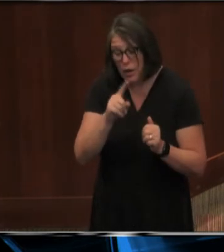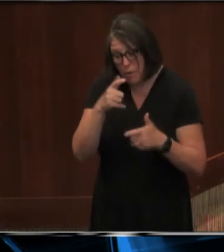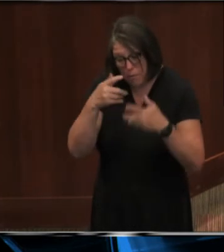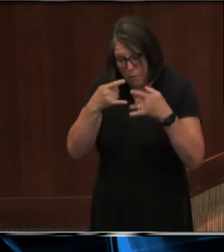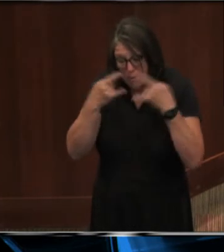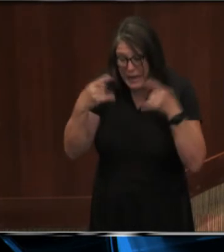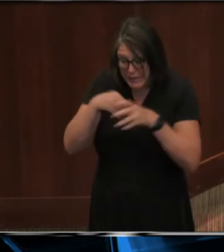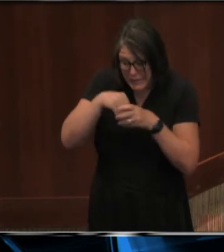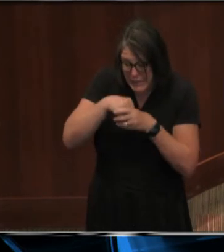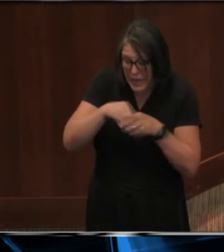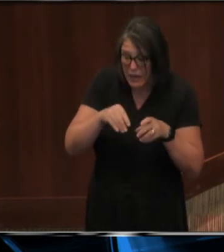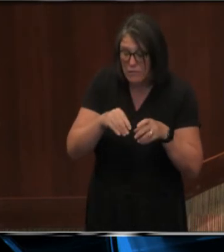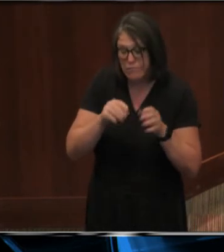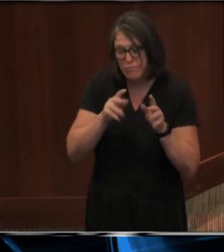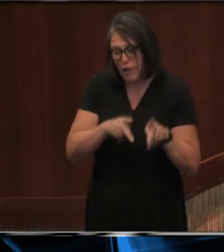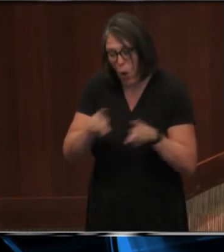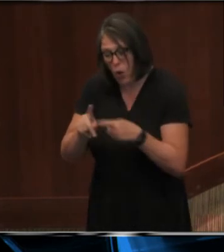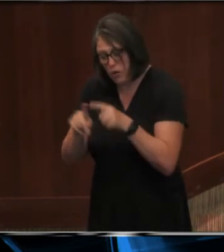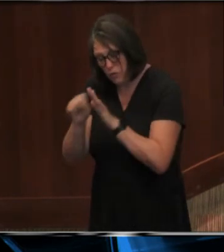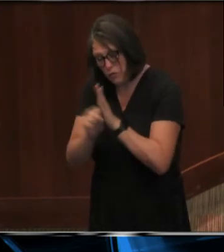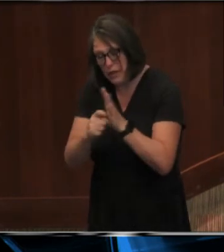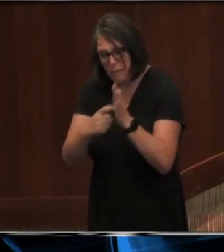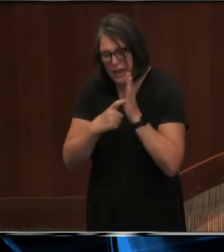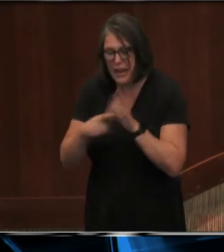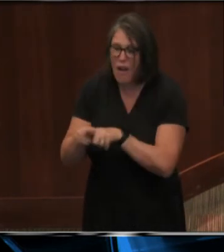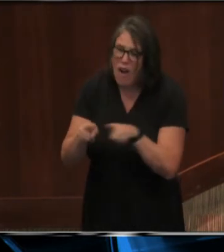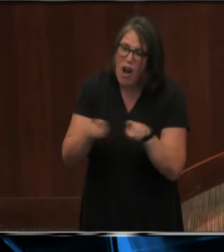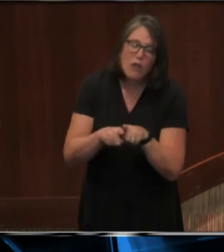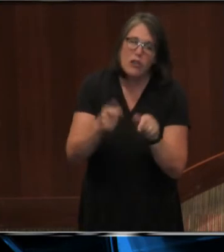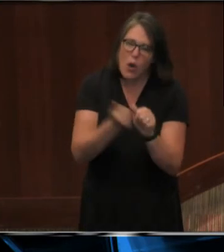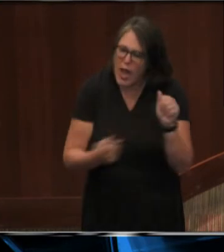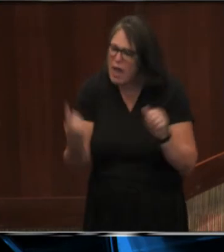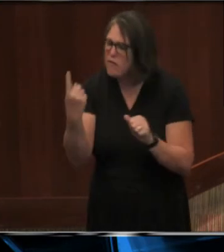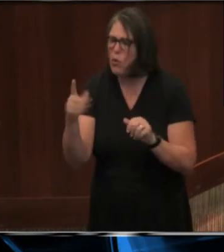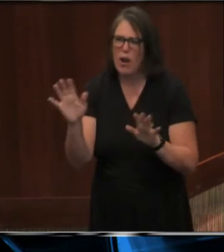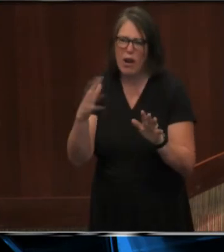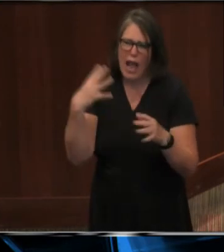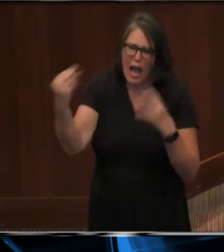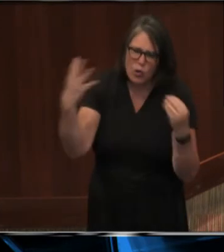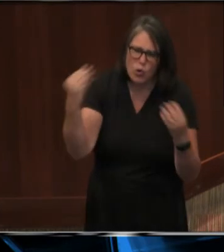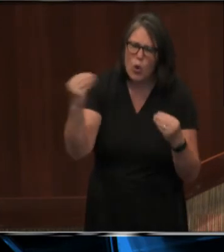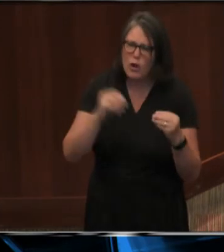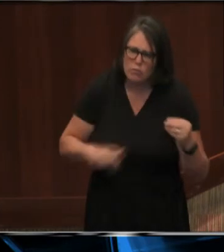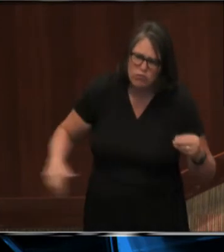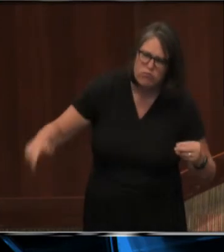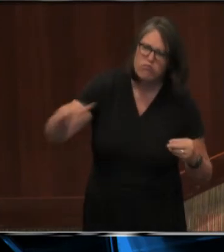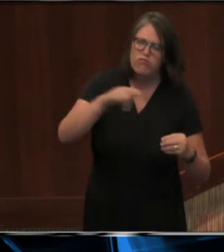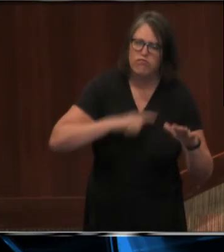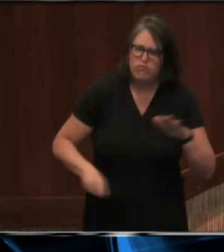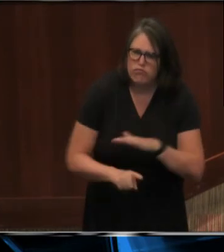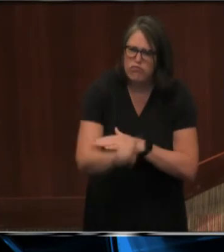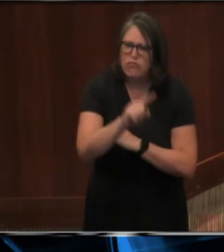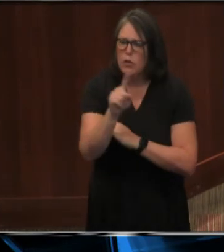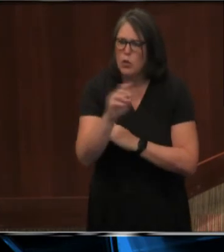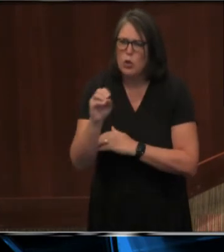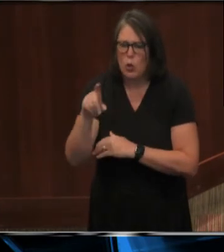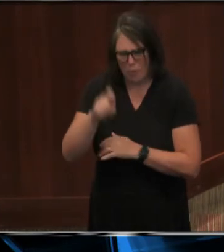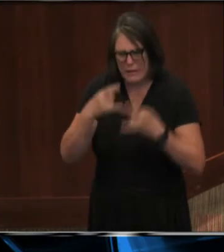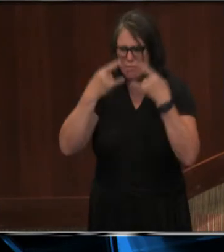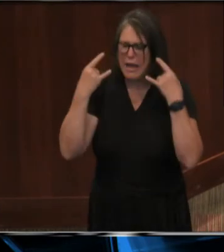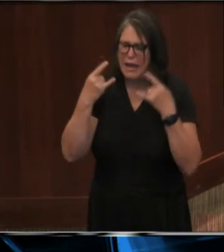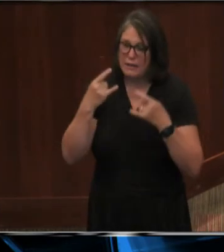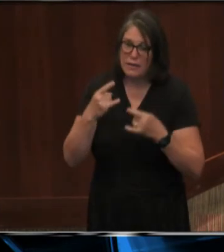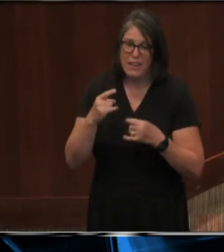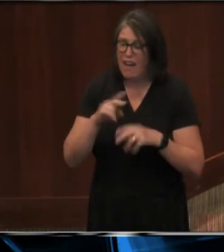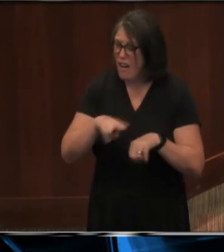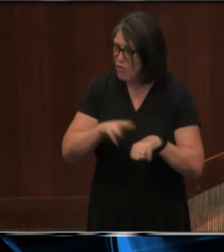the new state mandate, we're highly encouraging you to wear a mask everywhere outdoors while on zoo grounds. Of course, if no one